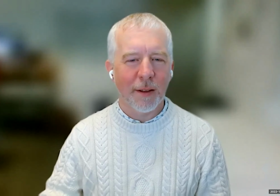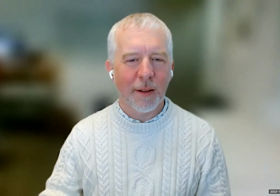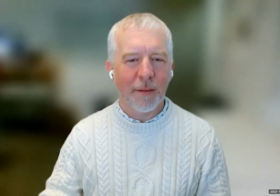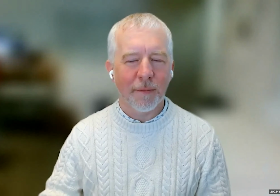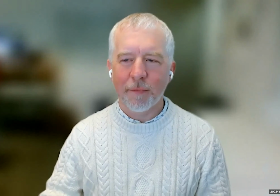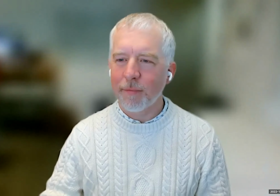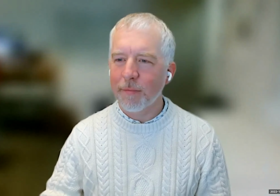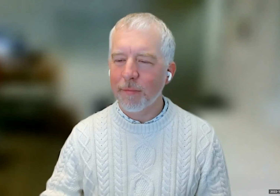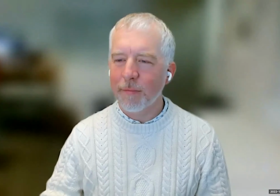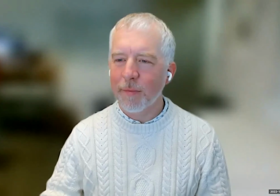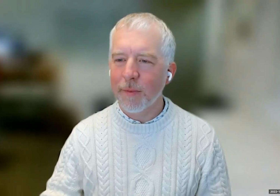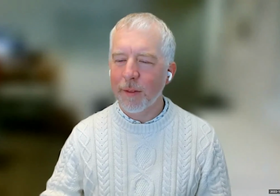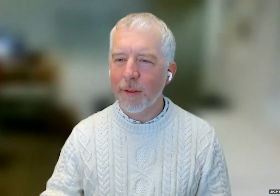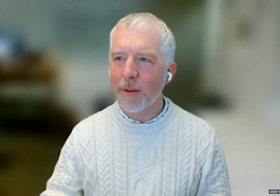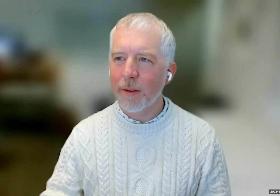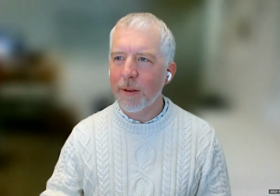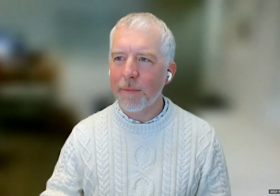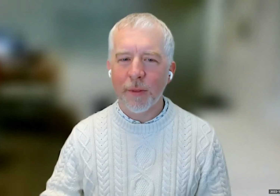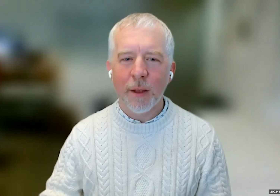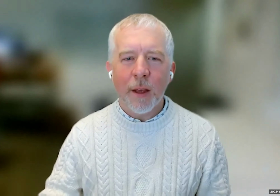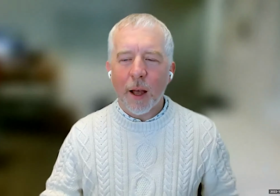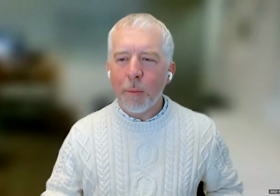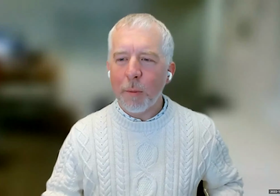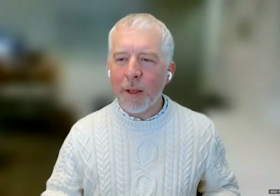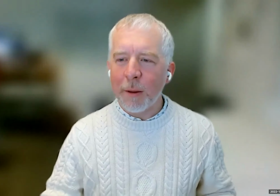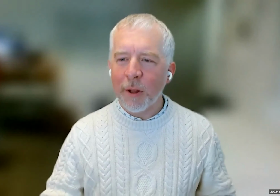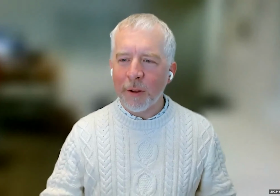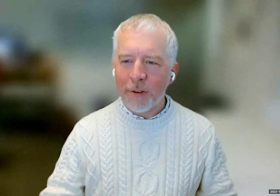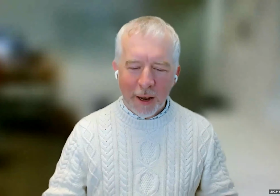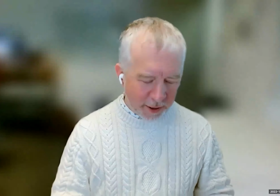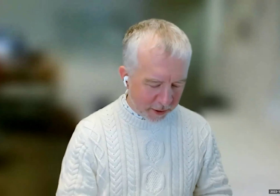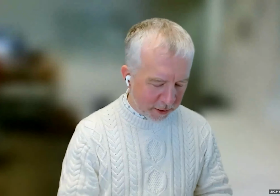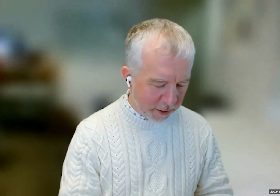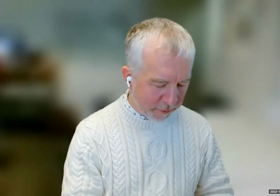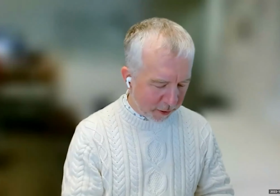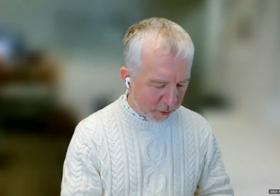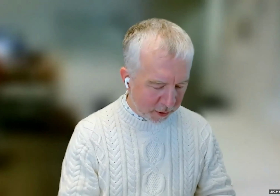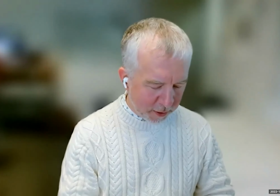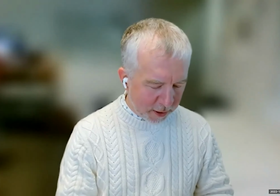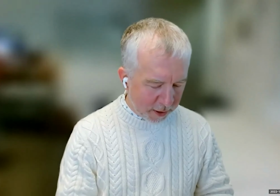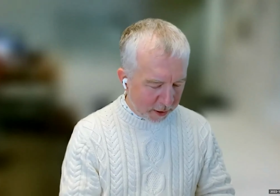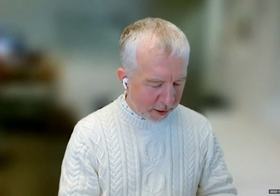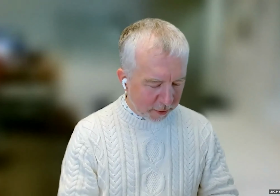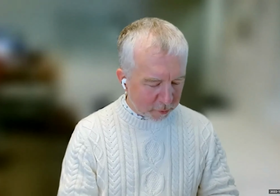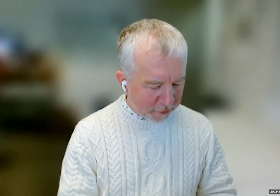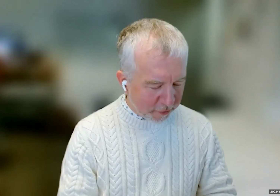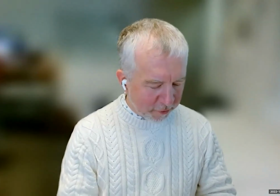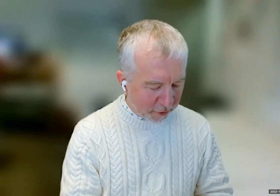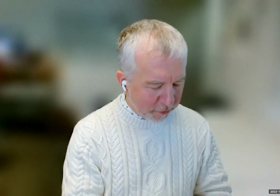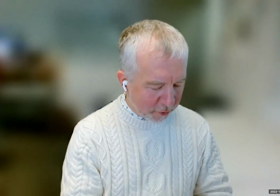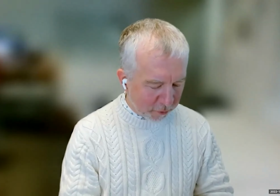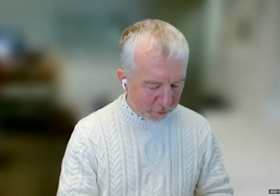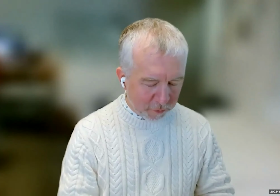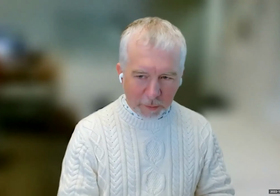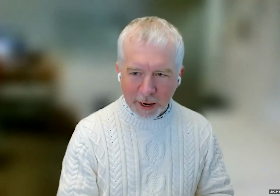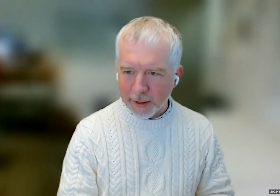Okay, so let's see any final questions. I'll put my email in the chat here if anyone has questions,